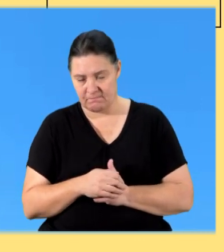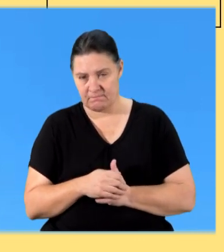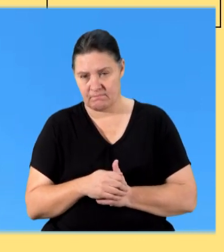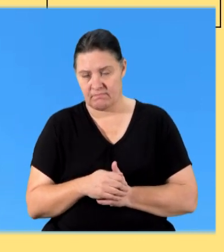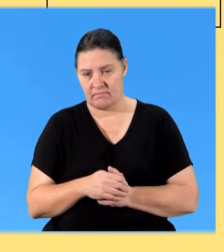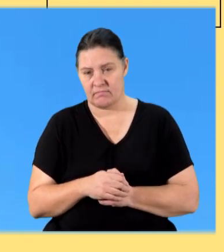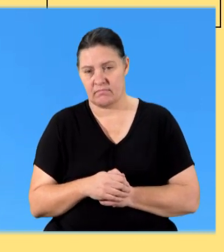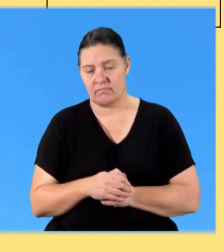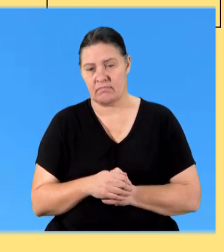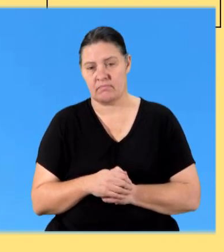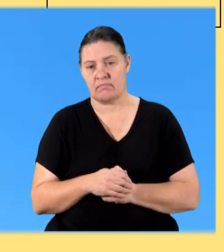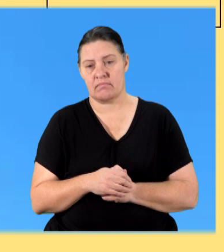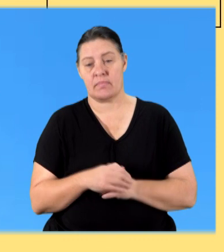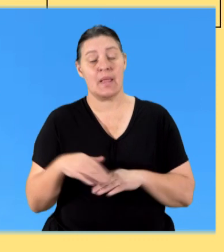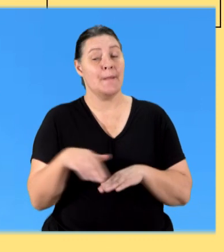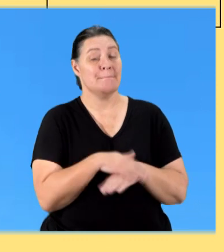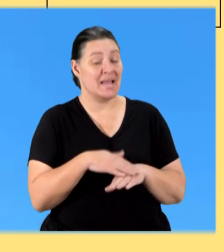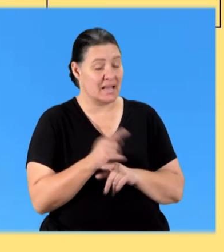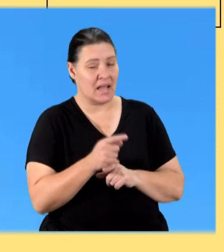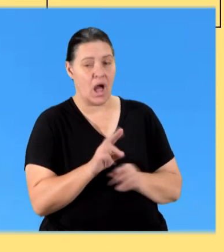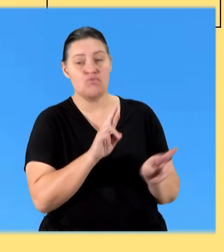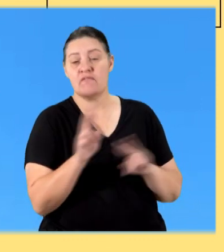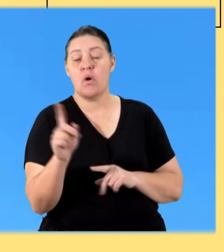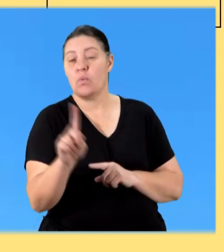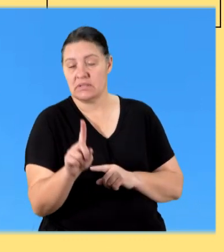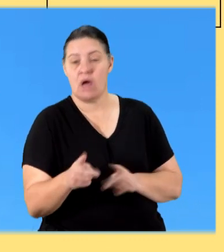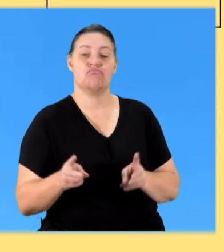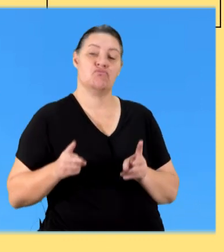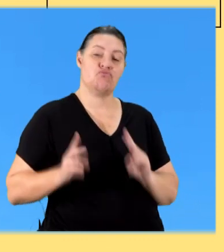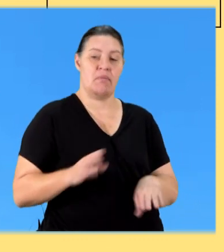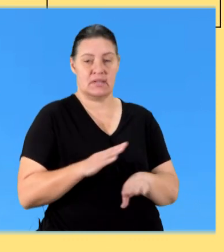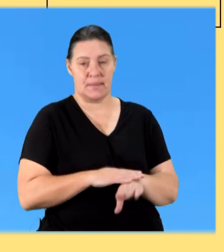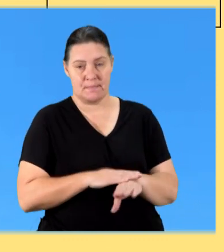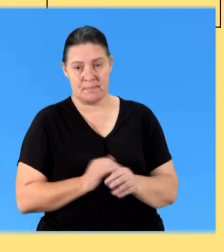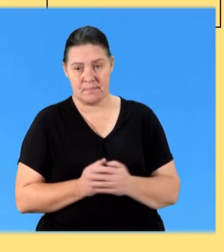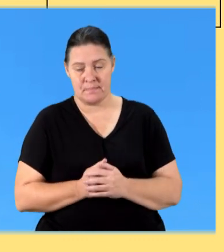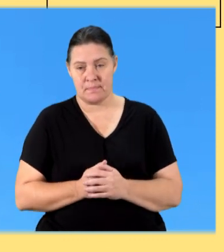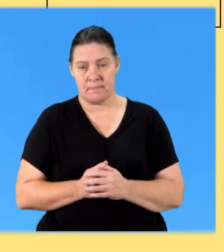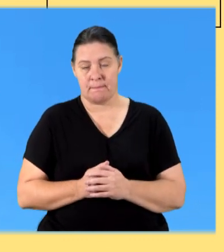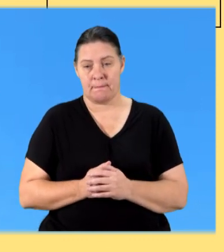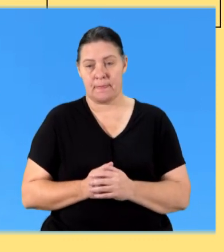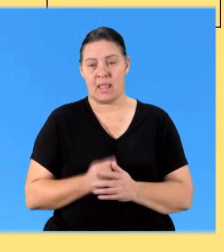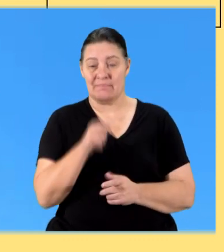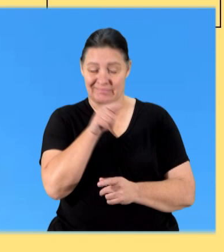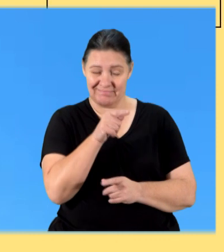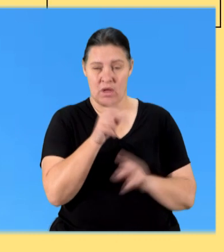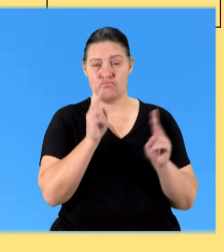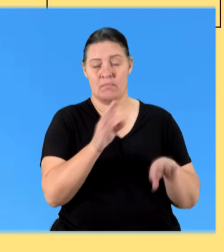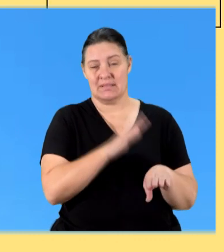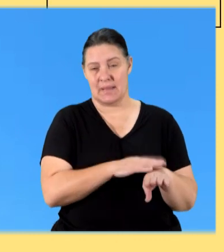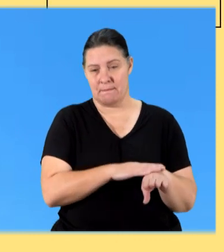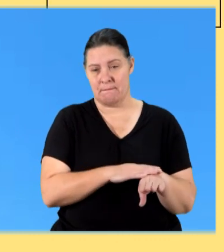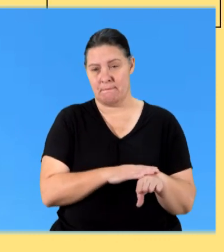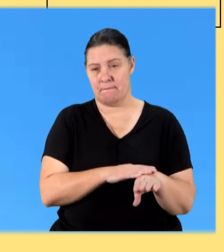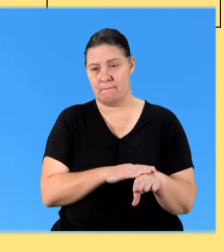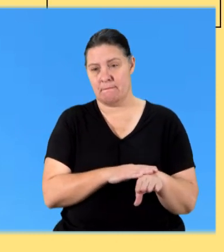basic. Now, the basic is now referring to the normal time. This is the normal time,